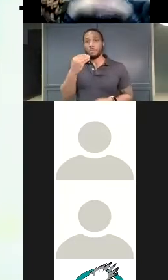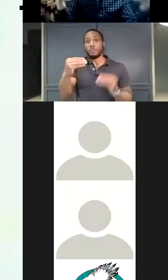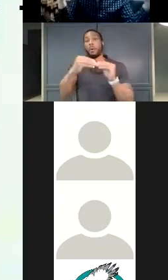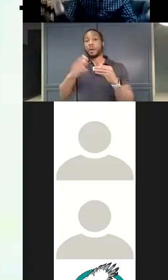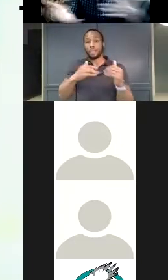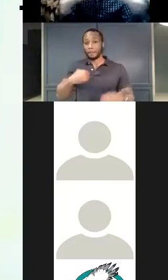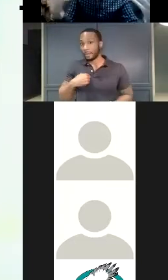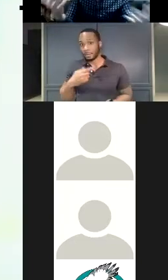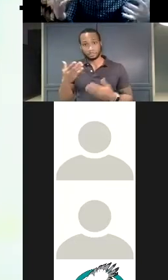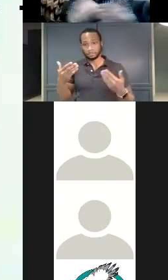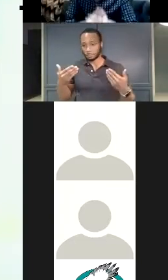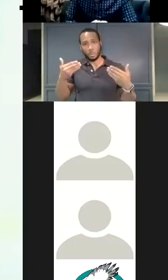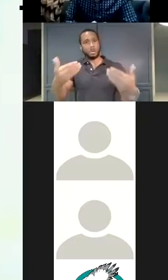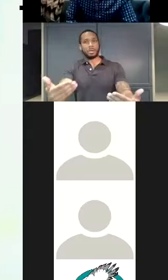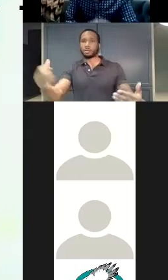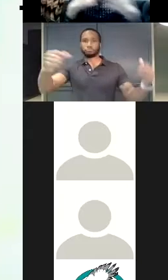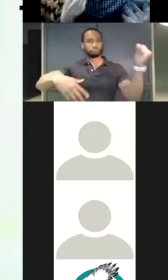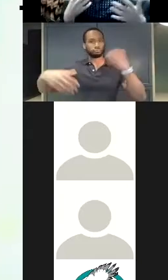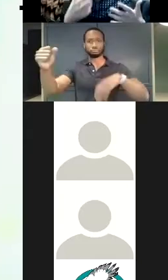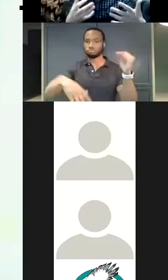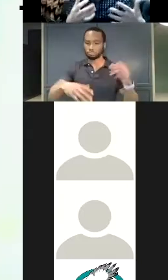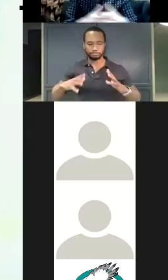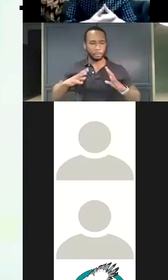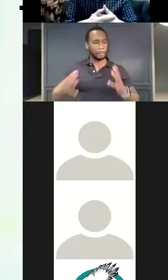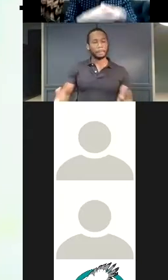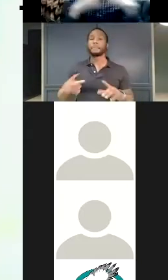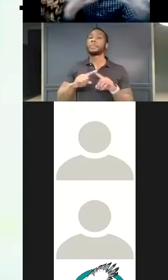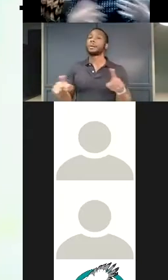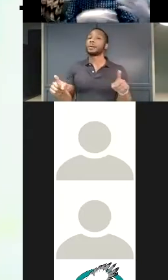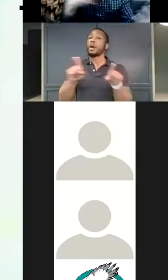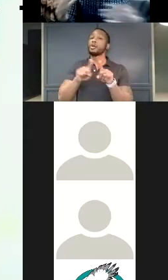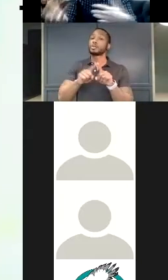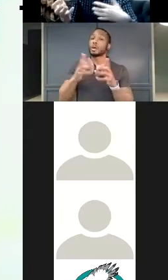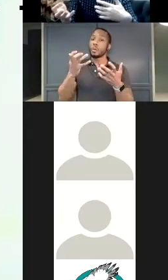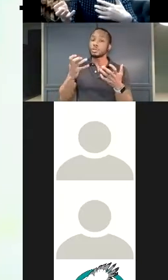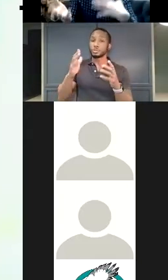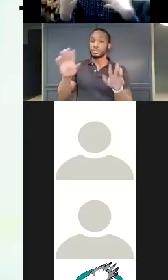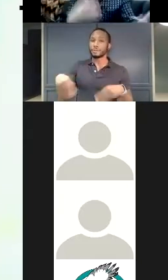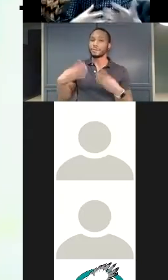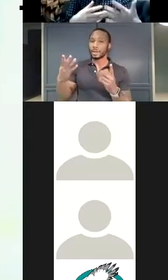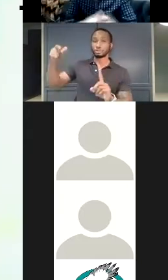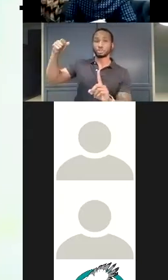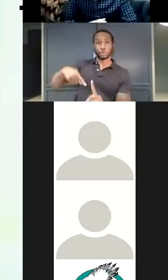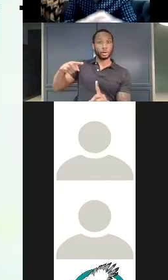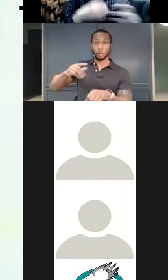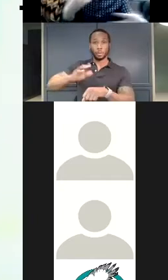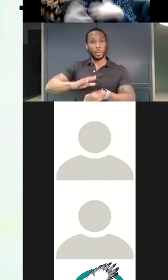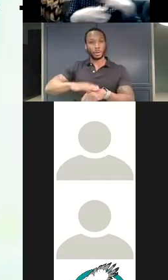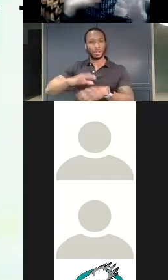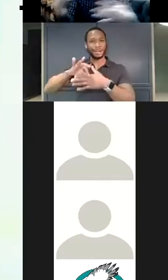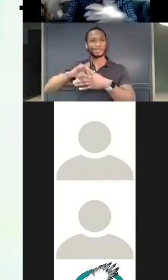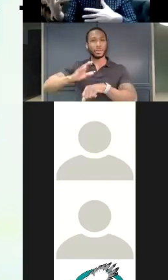folks to weigh in and share that. I do also want to give a trigger warning, a content warning. We are going to be talking about